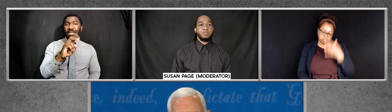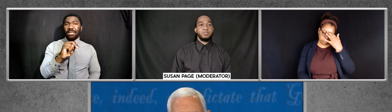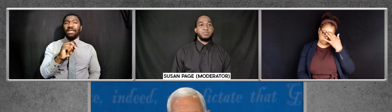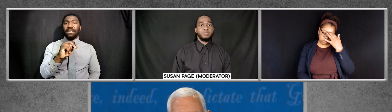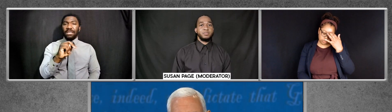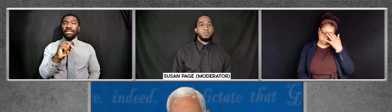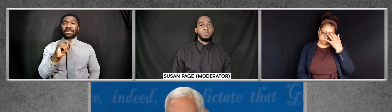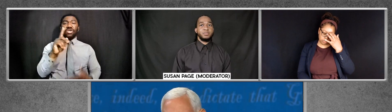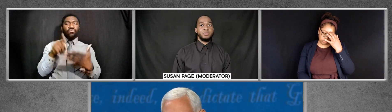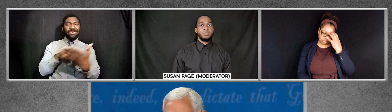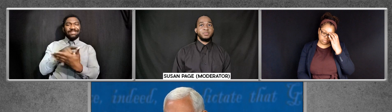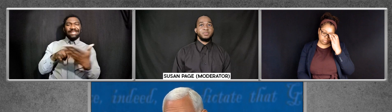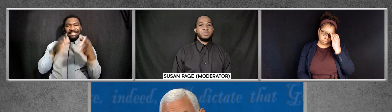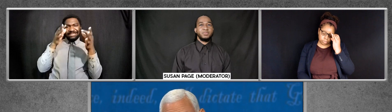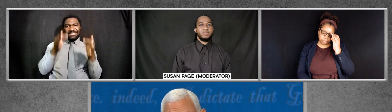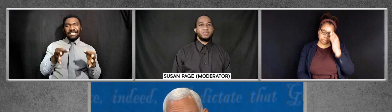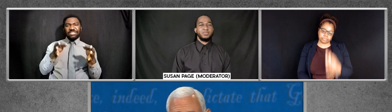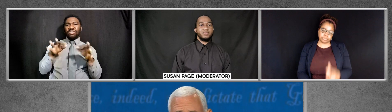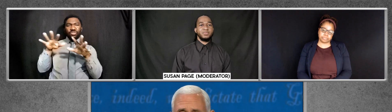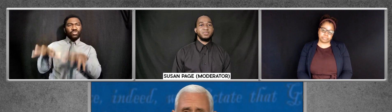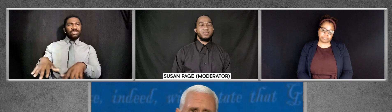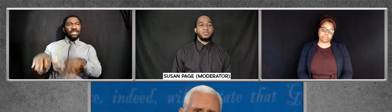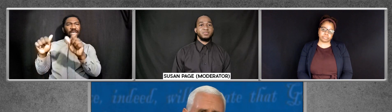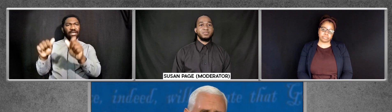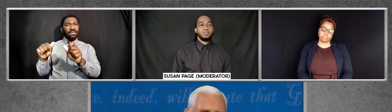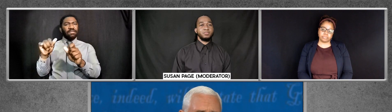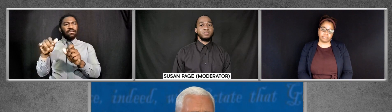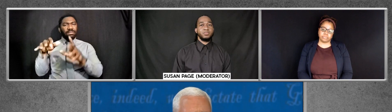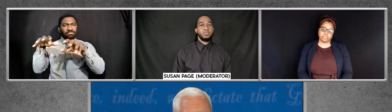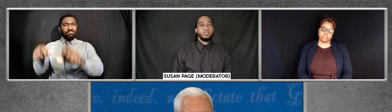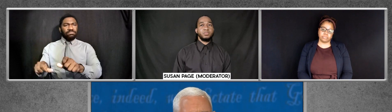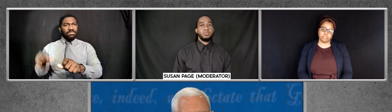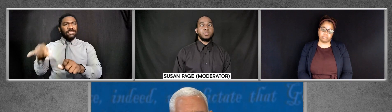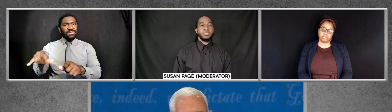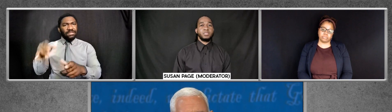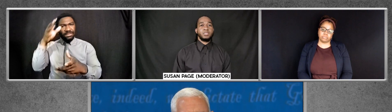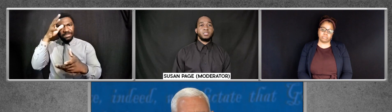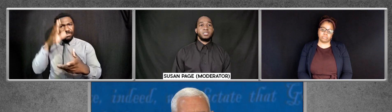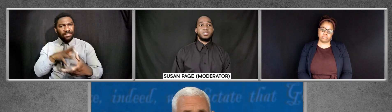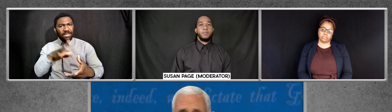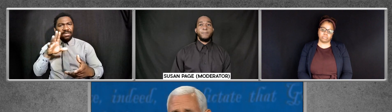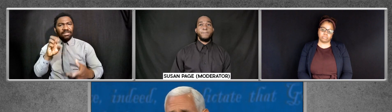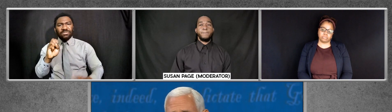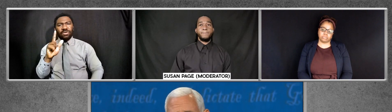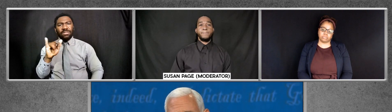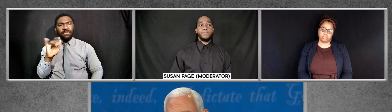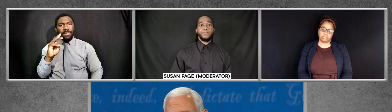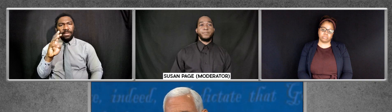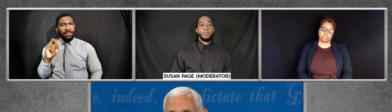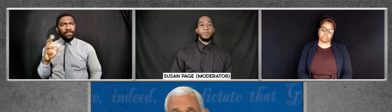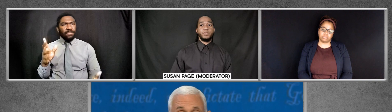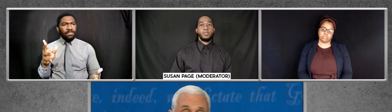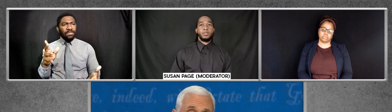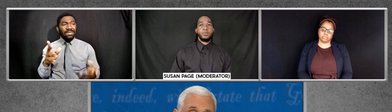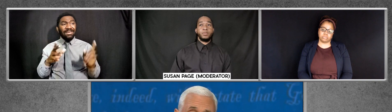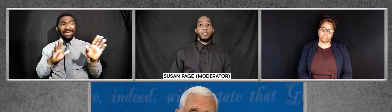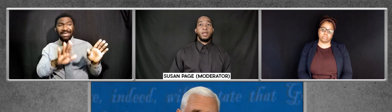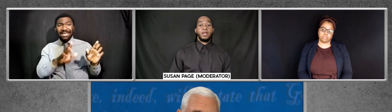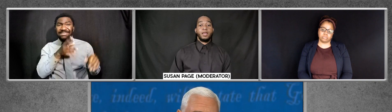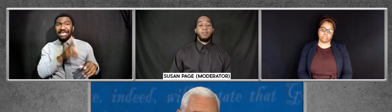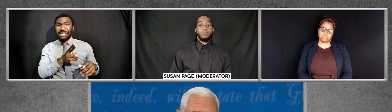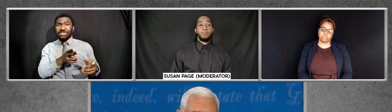Soleimani. It's really inexplicable, but with regard to Joe Biden, it's explainable, because history records that Joe Biden actually